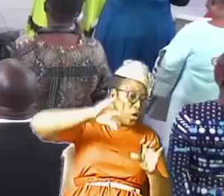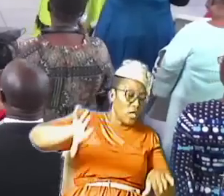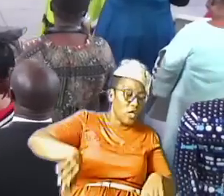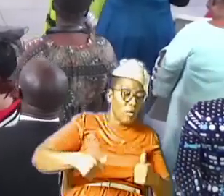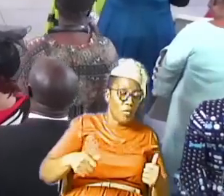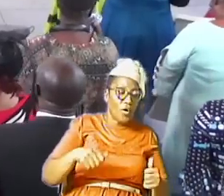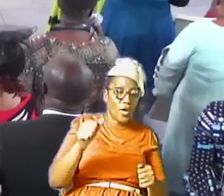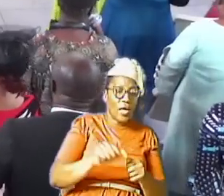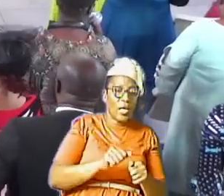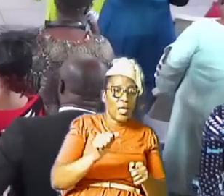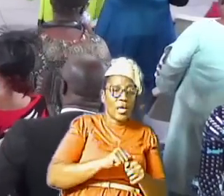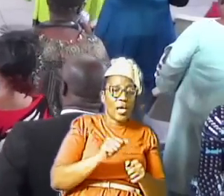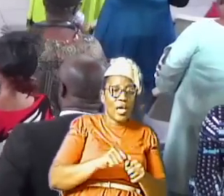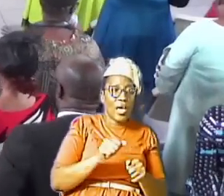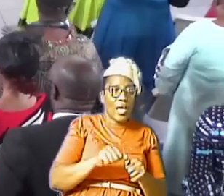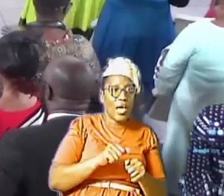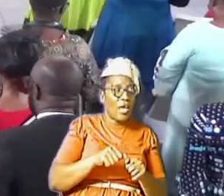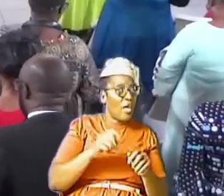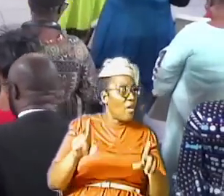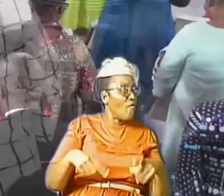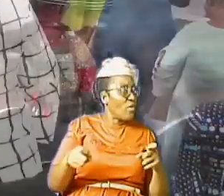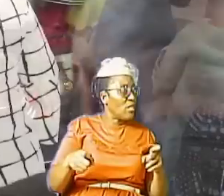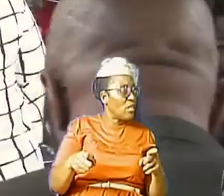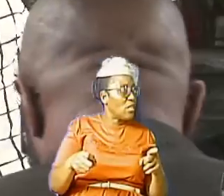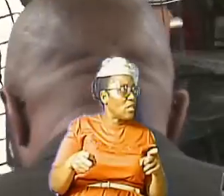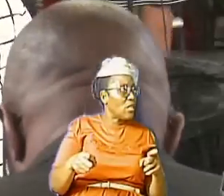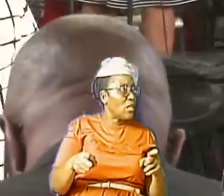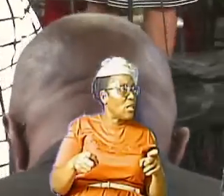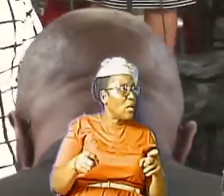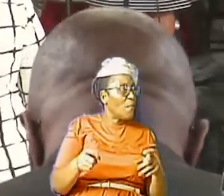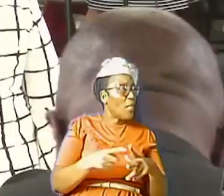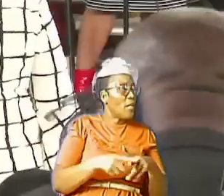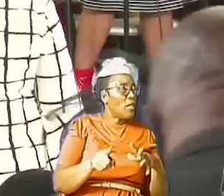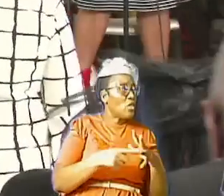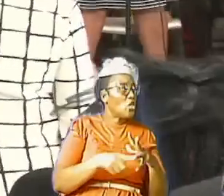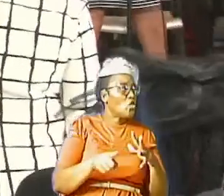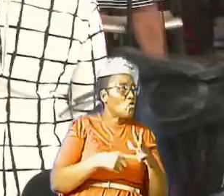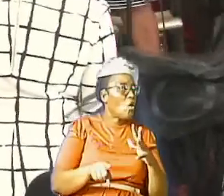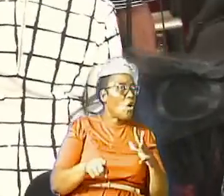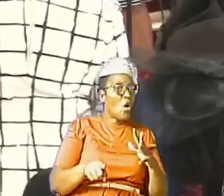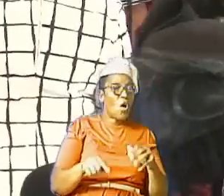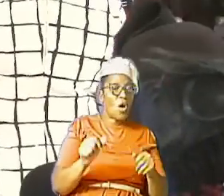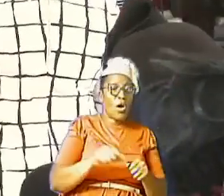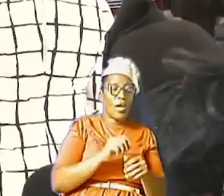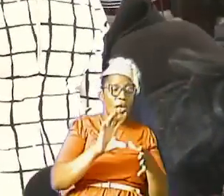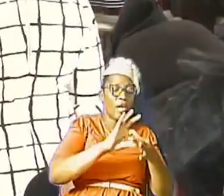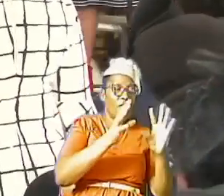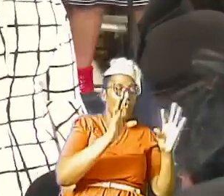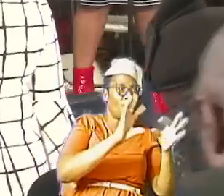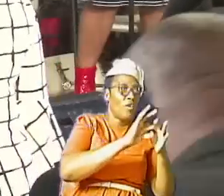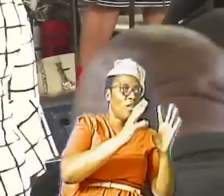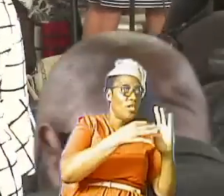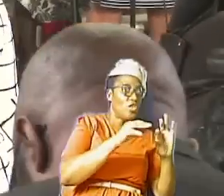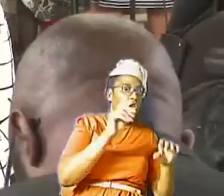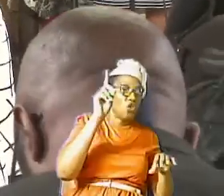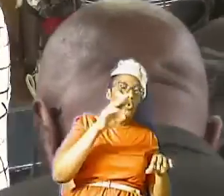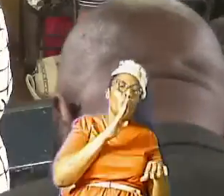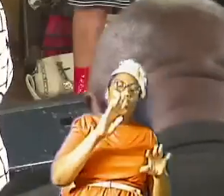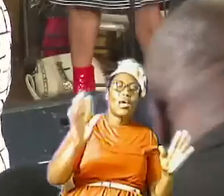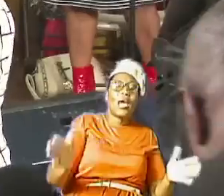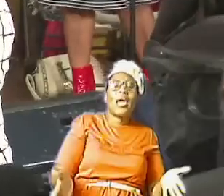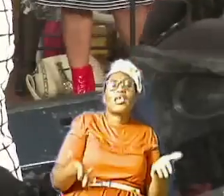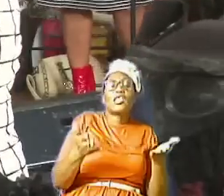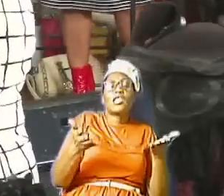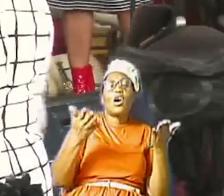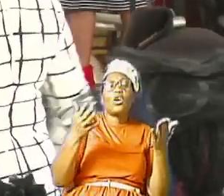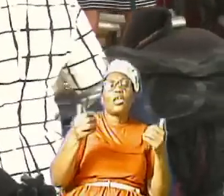every fetter. Ah, God, will destroy every chain. Hallelujah, and that you will be exalted in